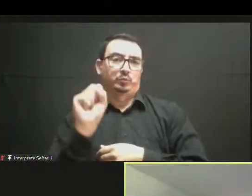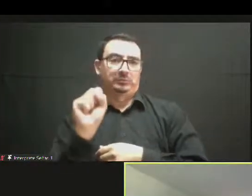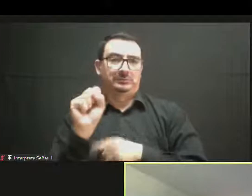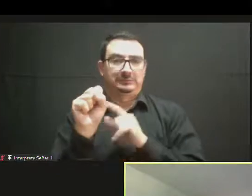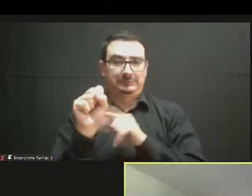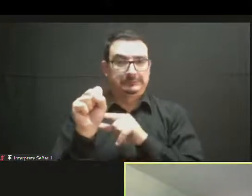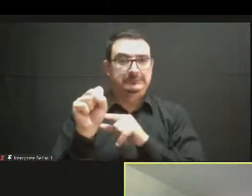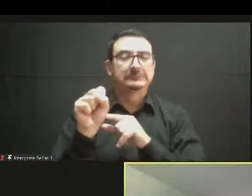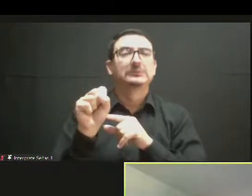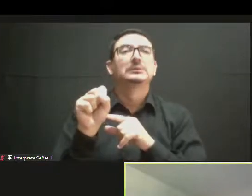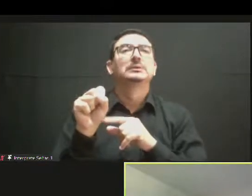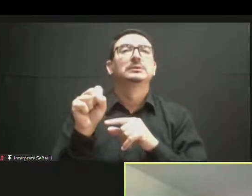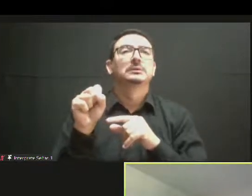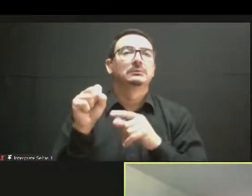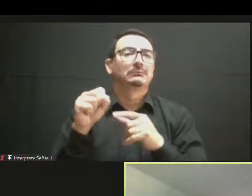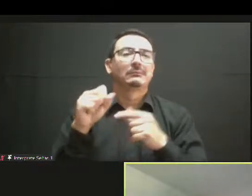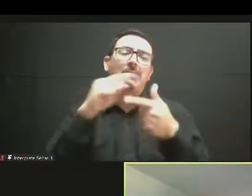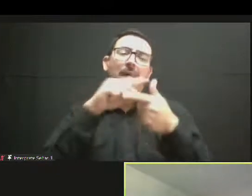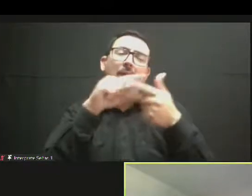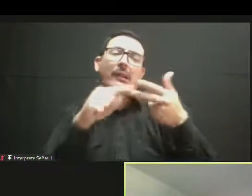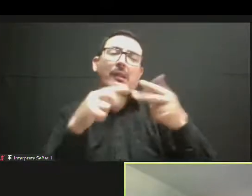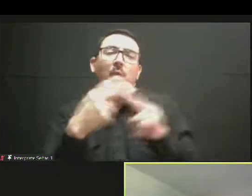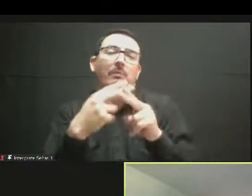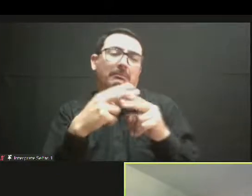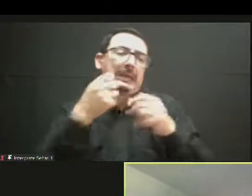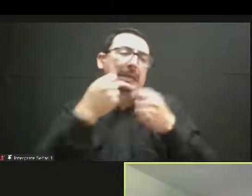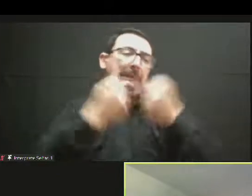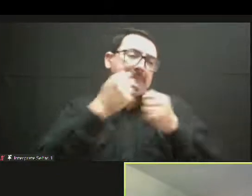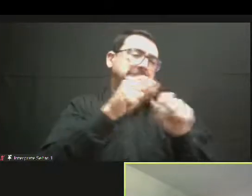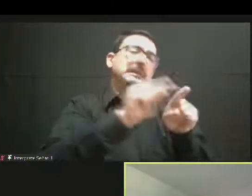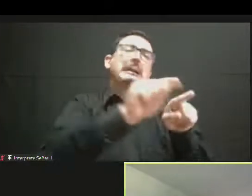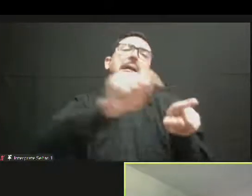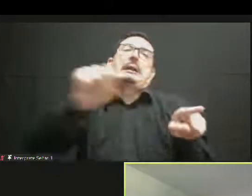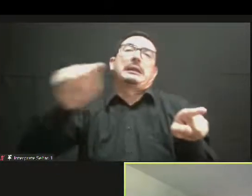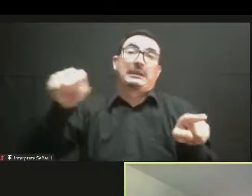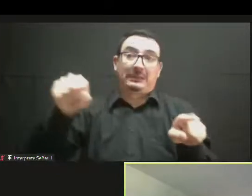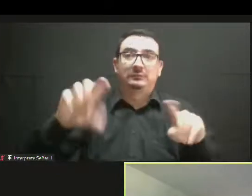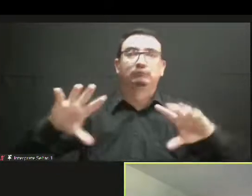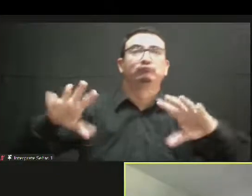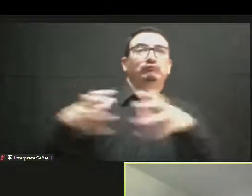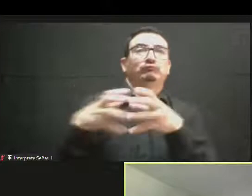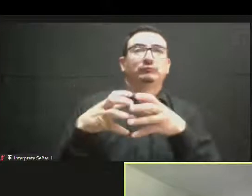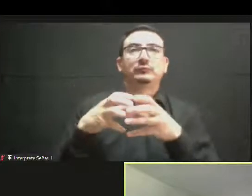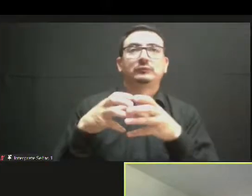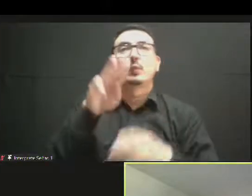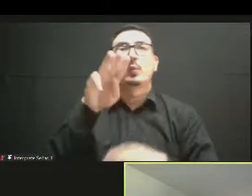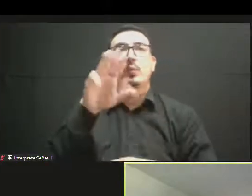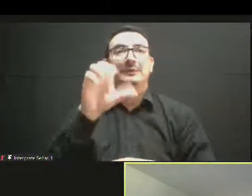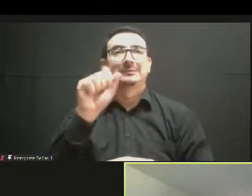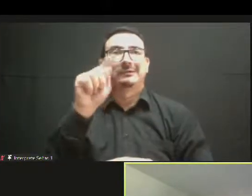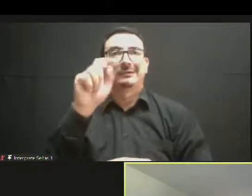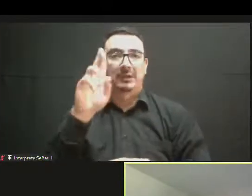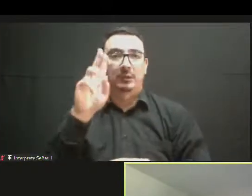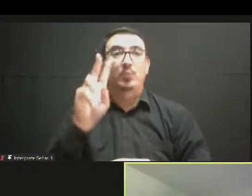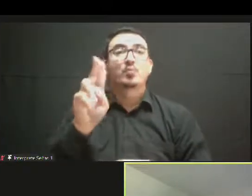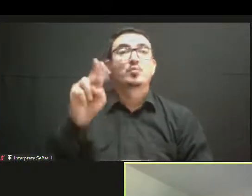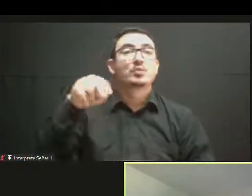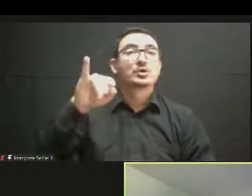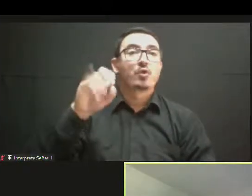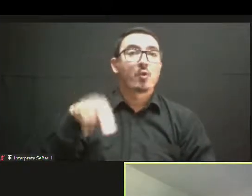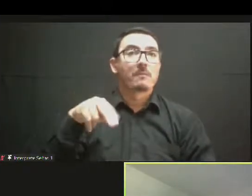first shared services, along with Western Union. And at that time is when we decided, well, these companies will also